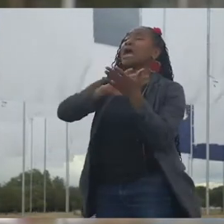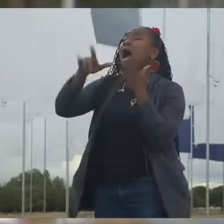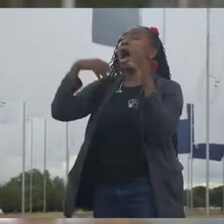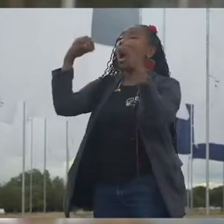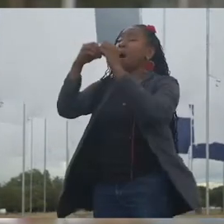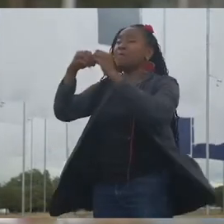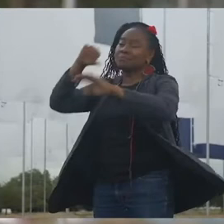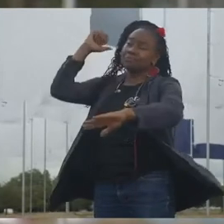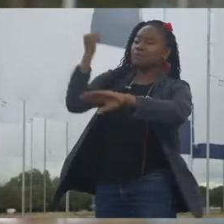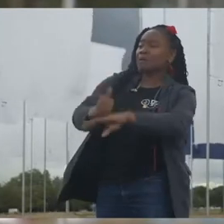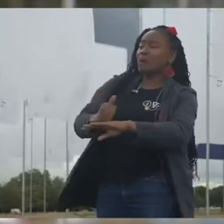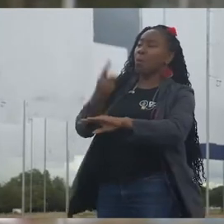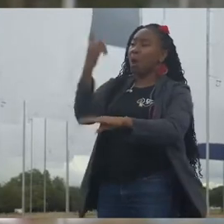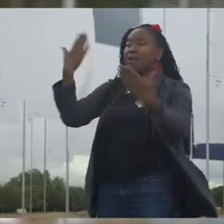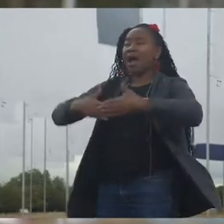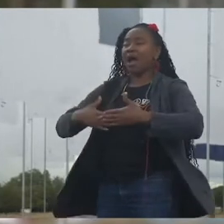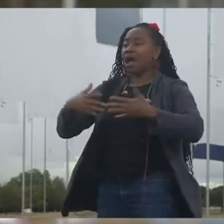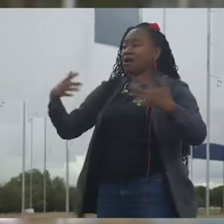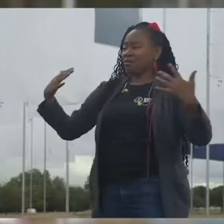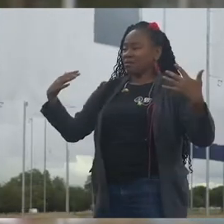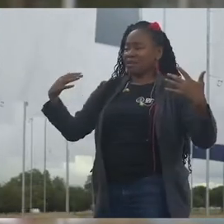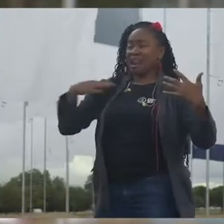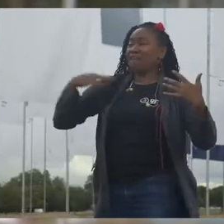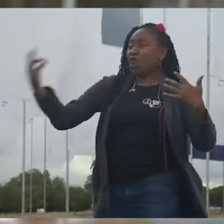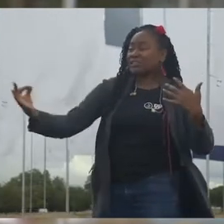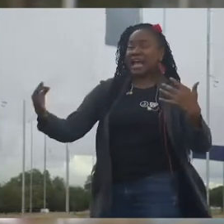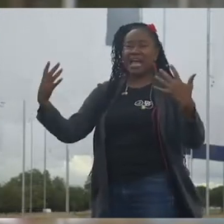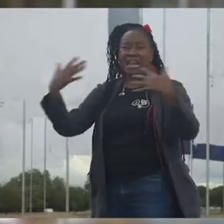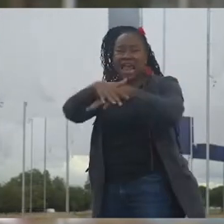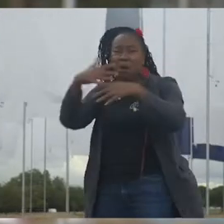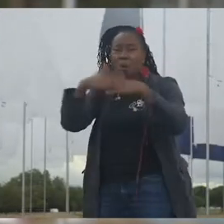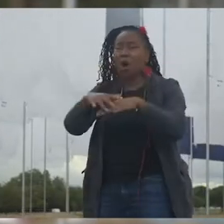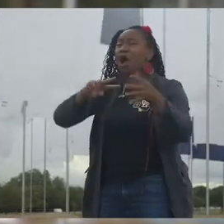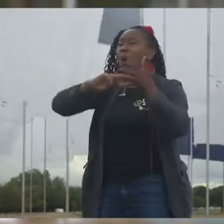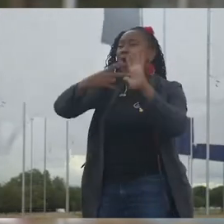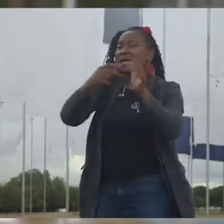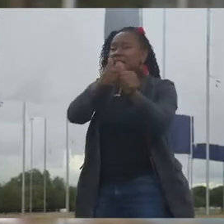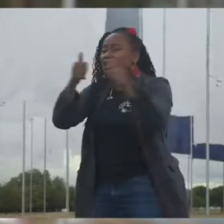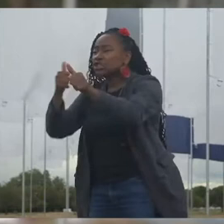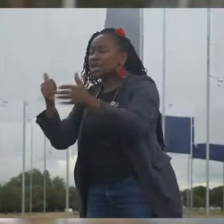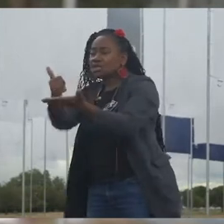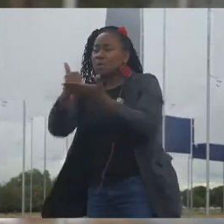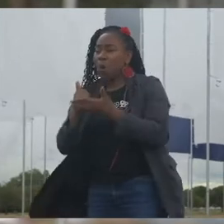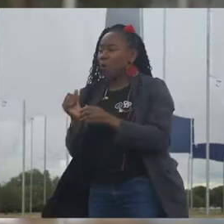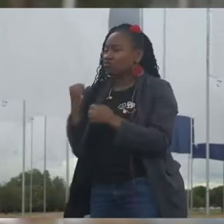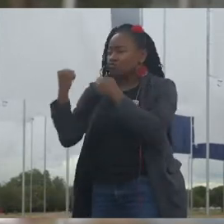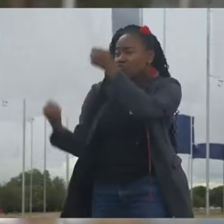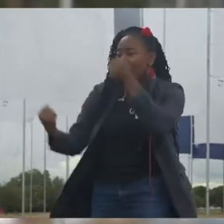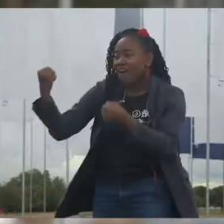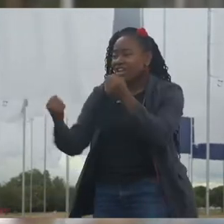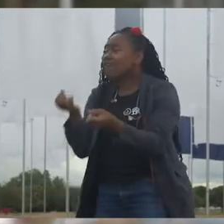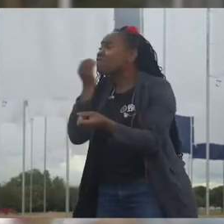A network of organisations and partners with Charlton Athletic Community Trust at the core. The Trust do